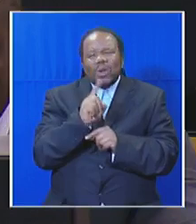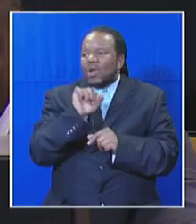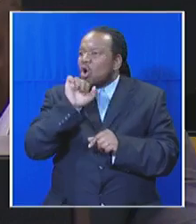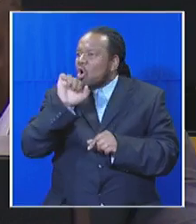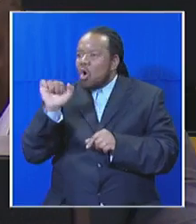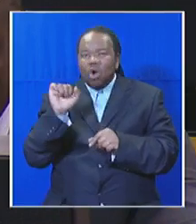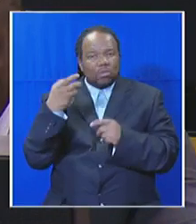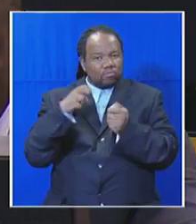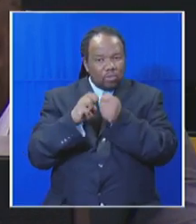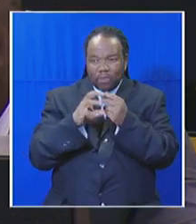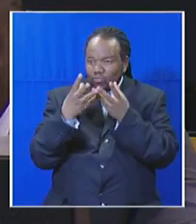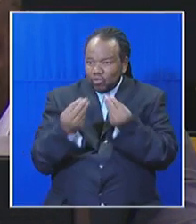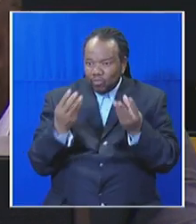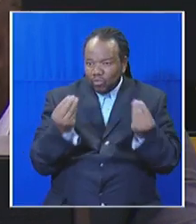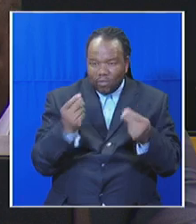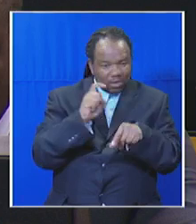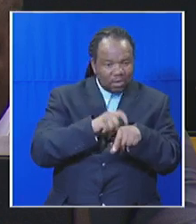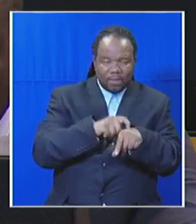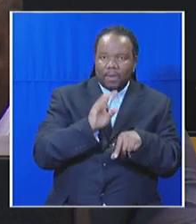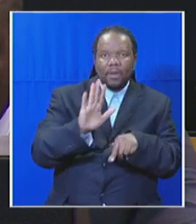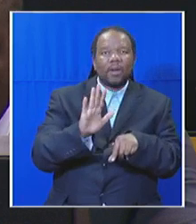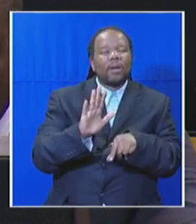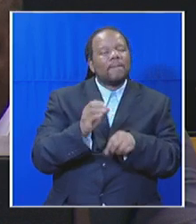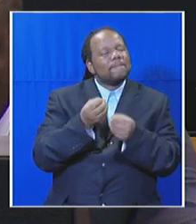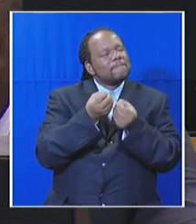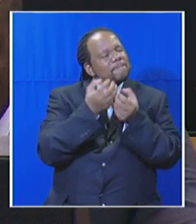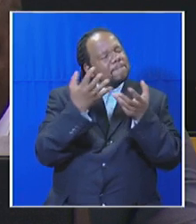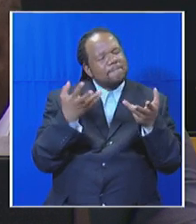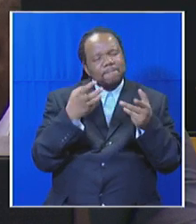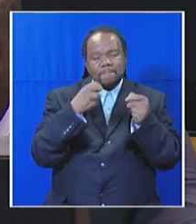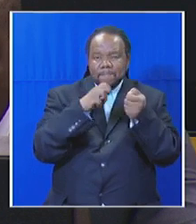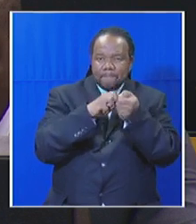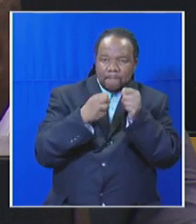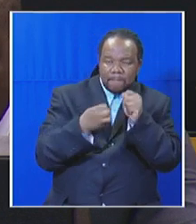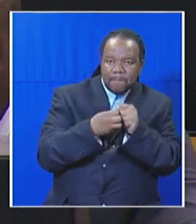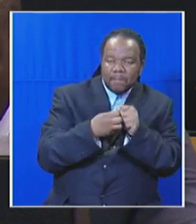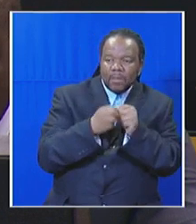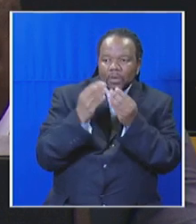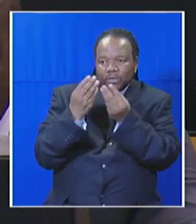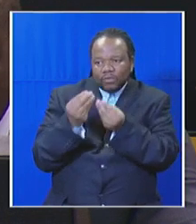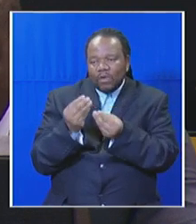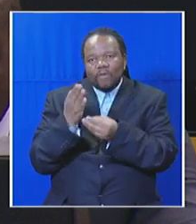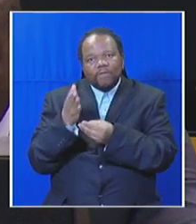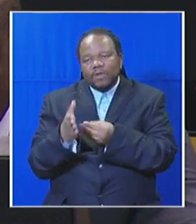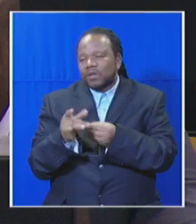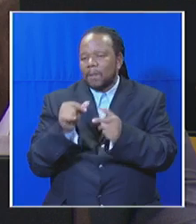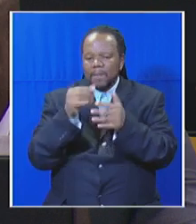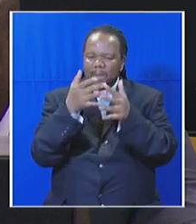time. I think we have solved a lot of matters in relation to that, and we can count a